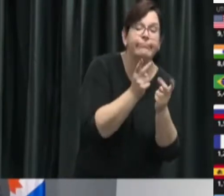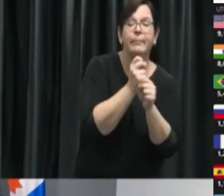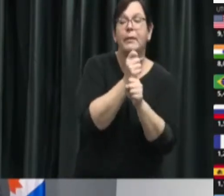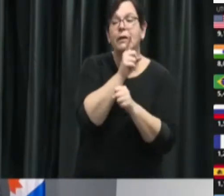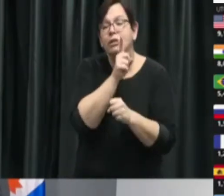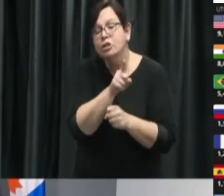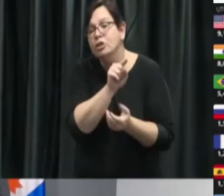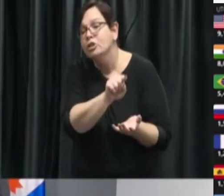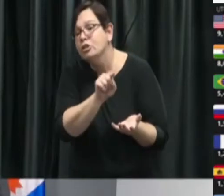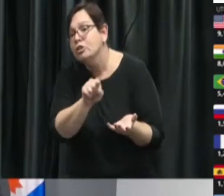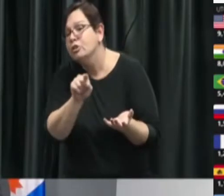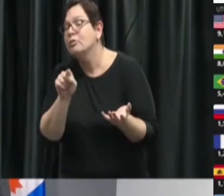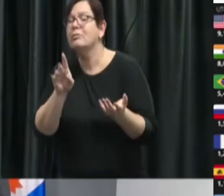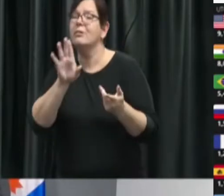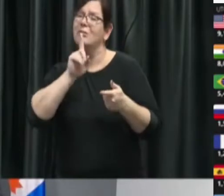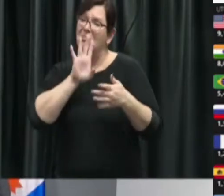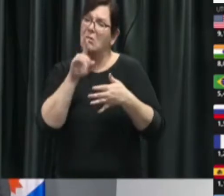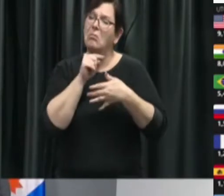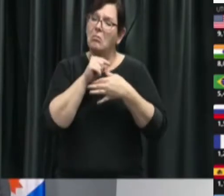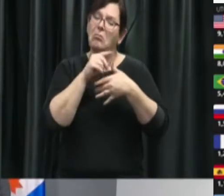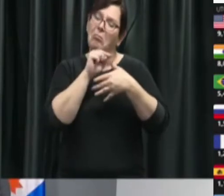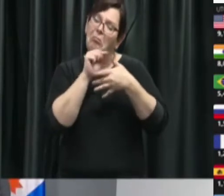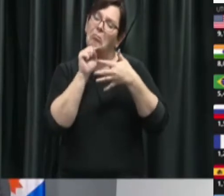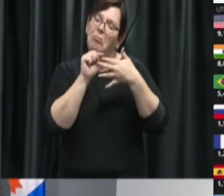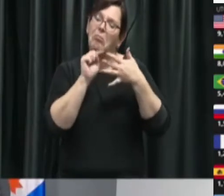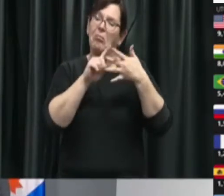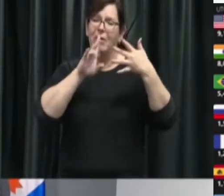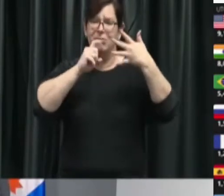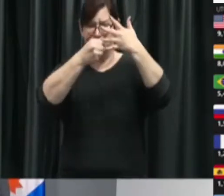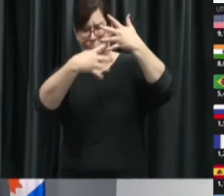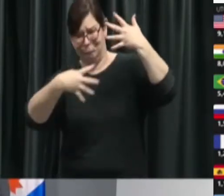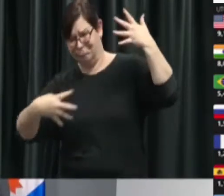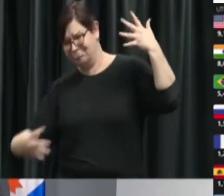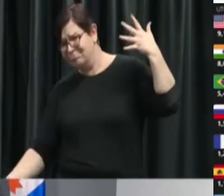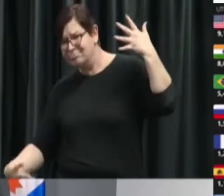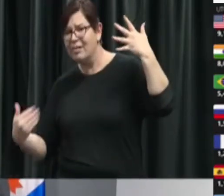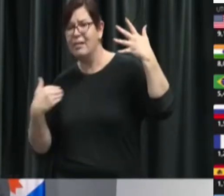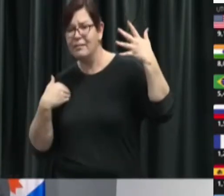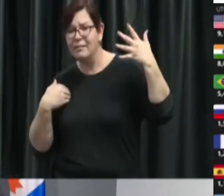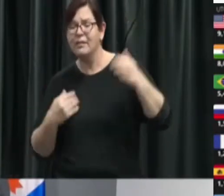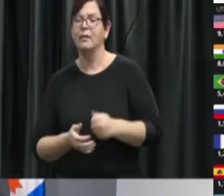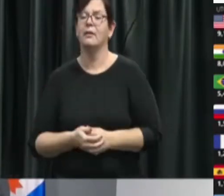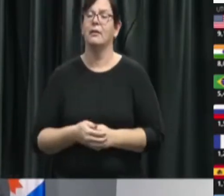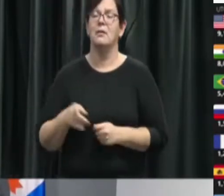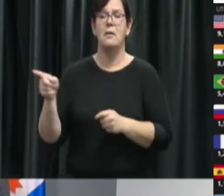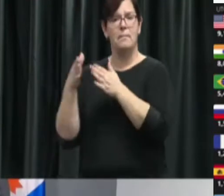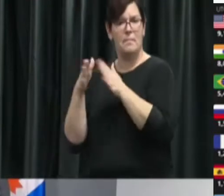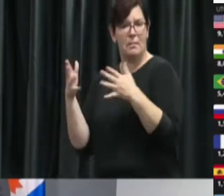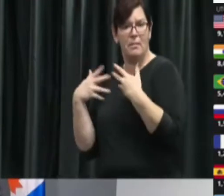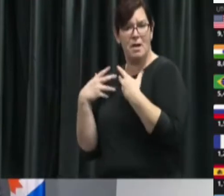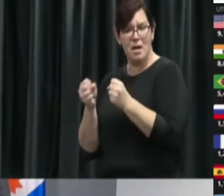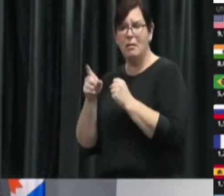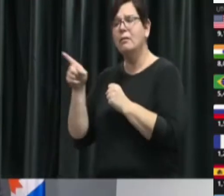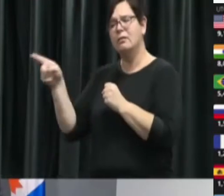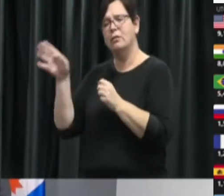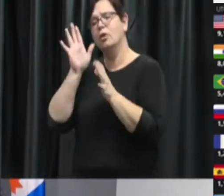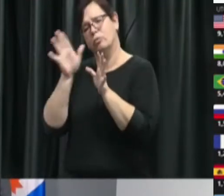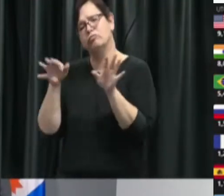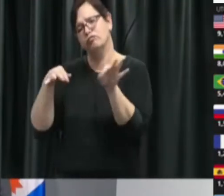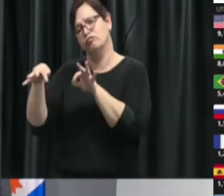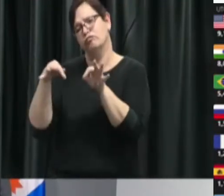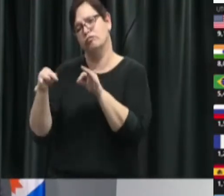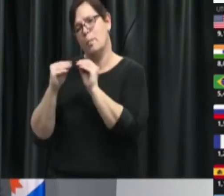city itself has been doing, aside from public health measures that Dr. Davila will talk about in just a moment. On the citywide front,